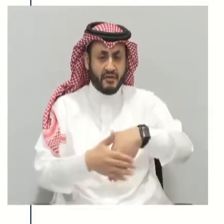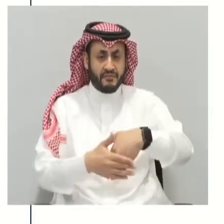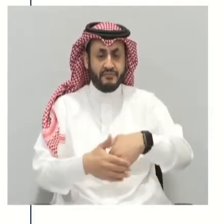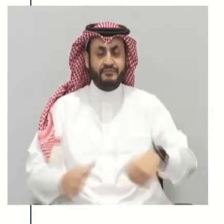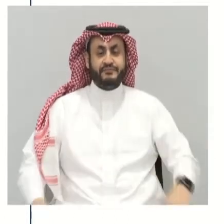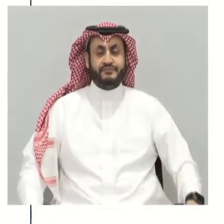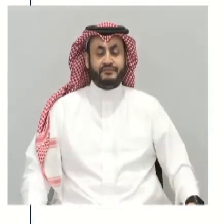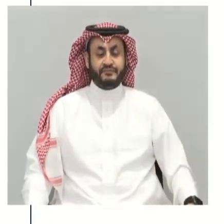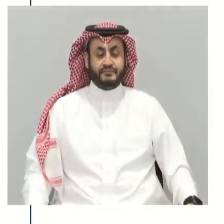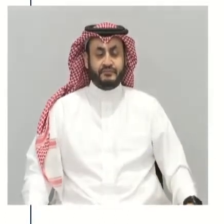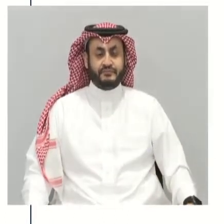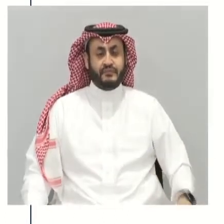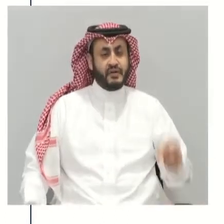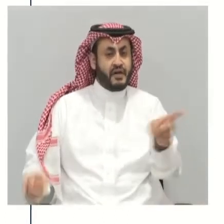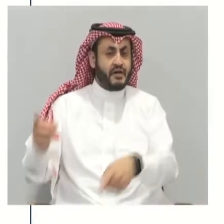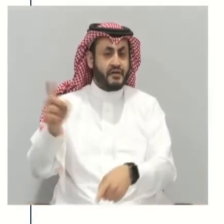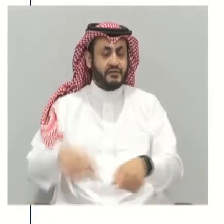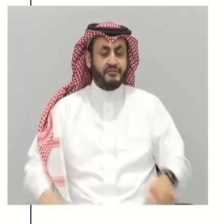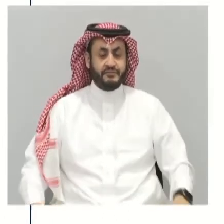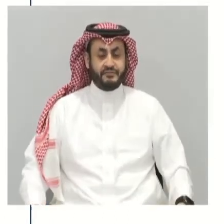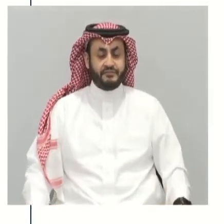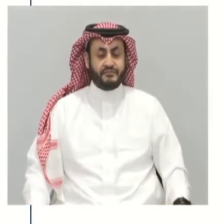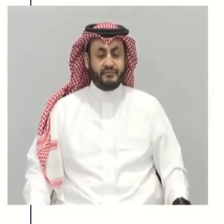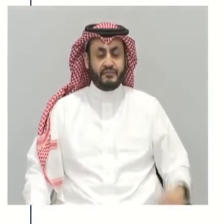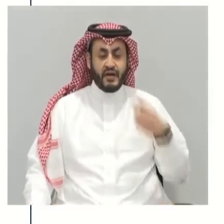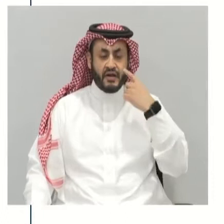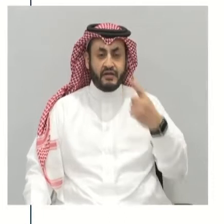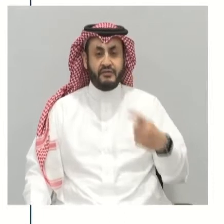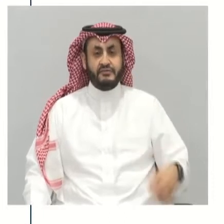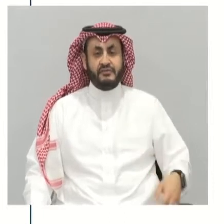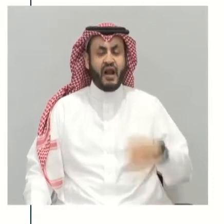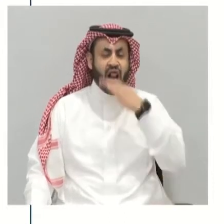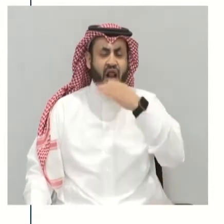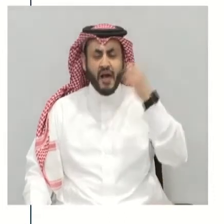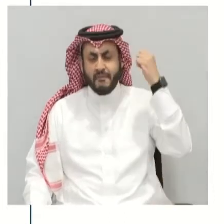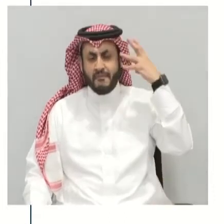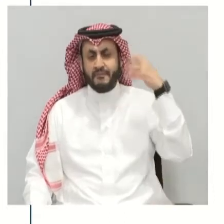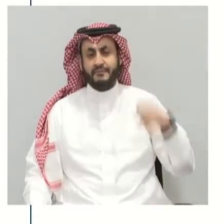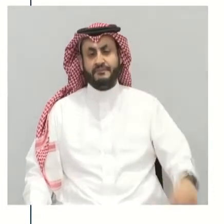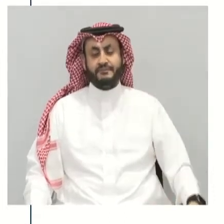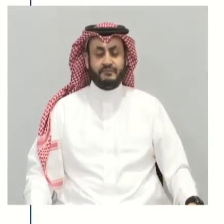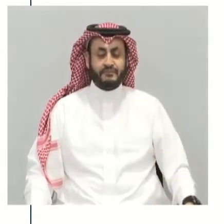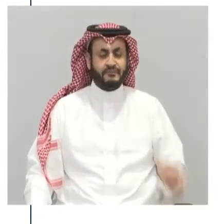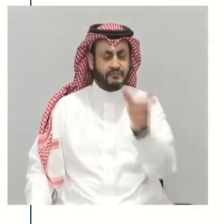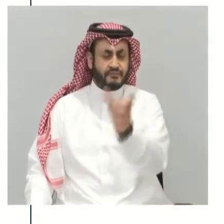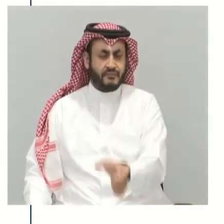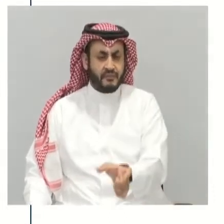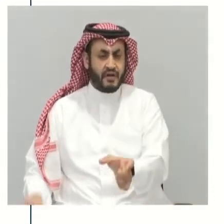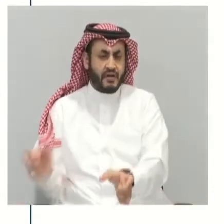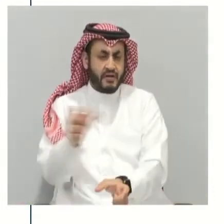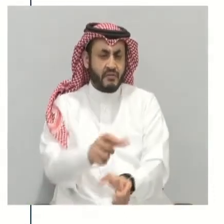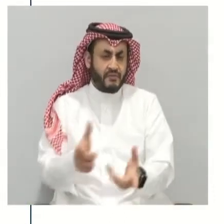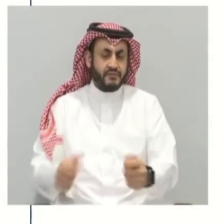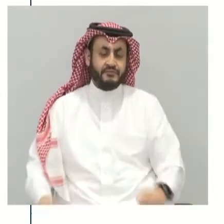of people. Now, let's take a look at the first one here, the word screams. Which one of these